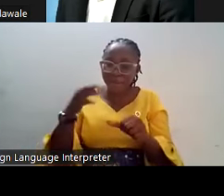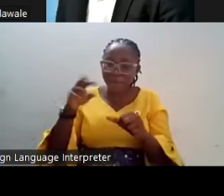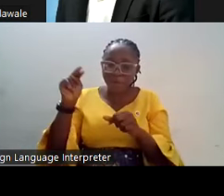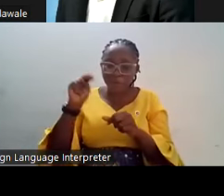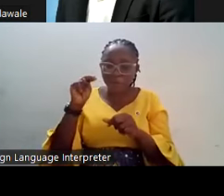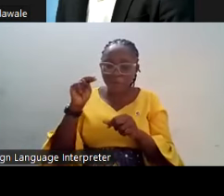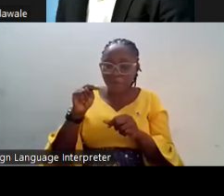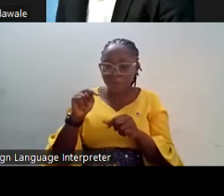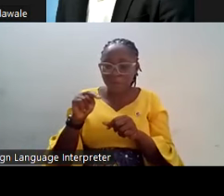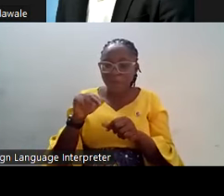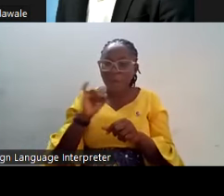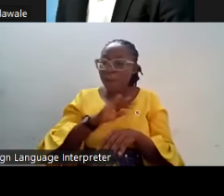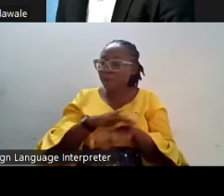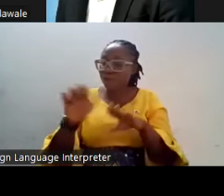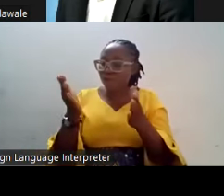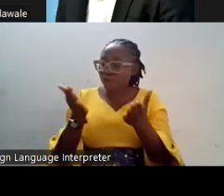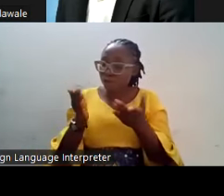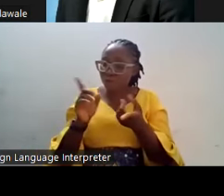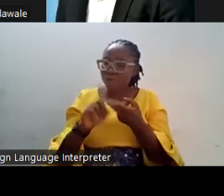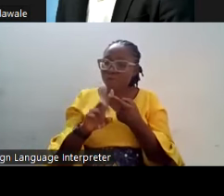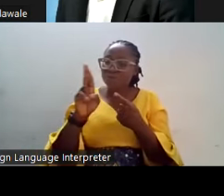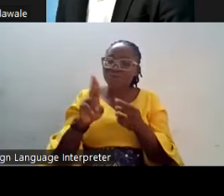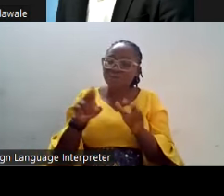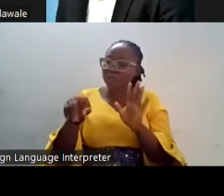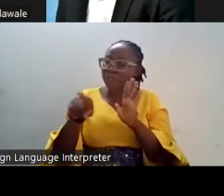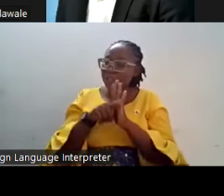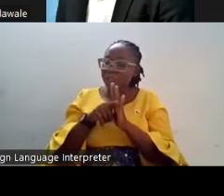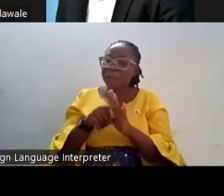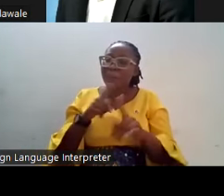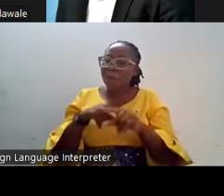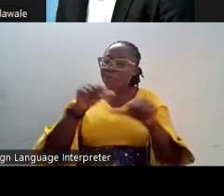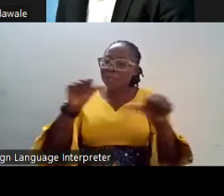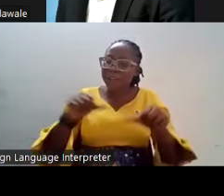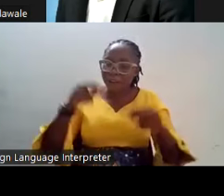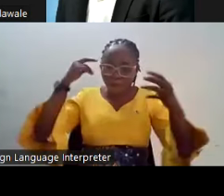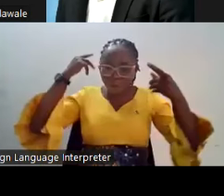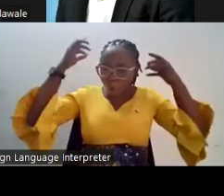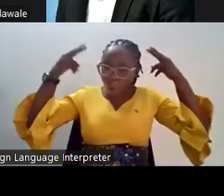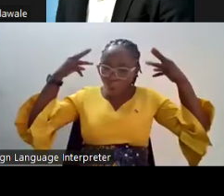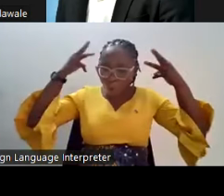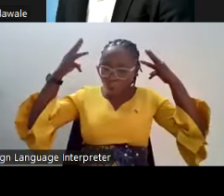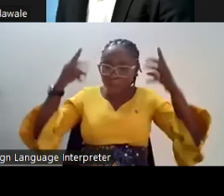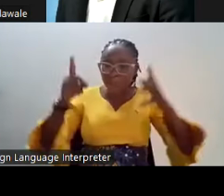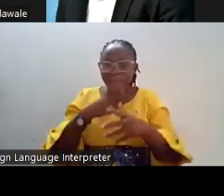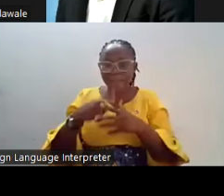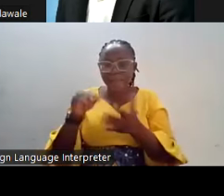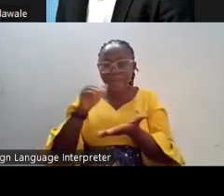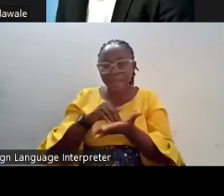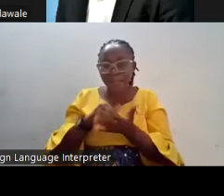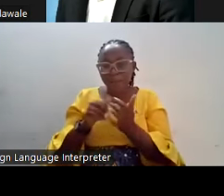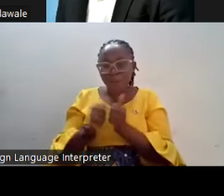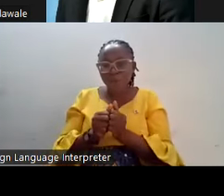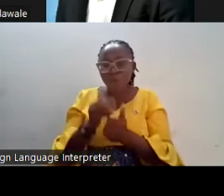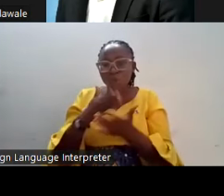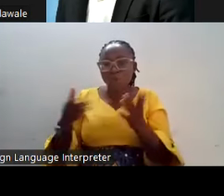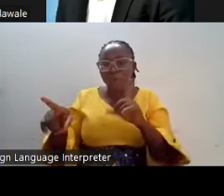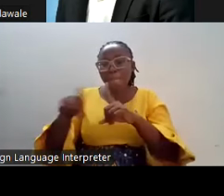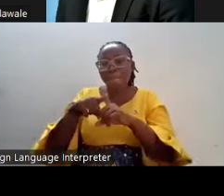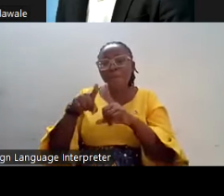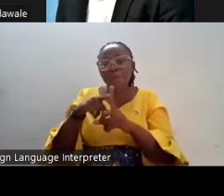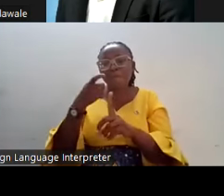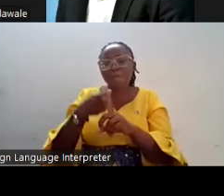use of the word negative, but areas of concern, and then end again with something positive about the